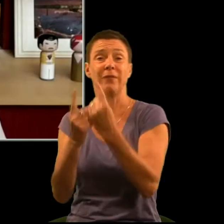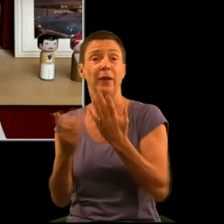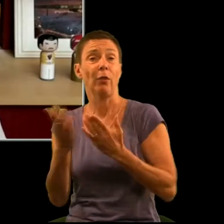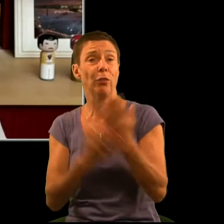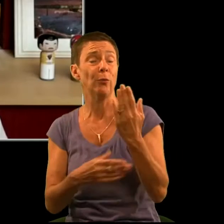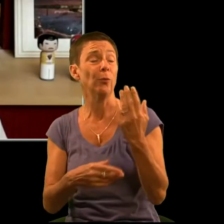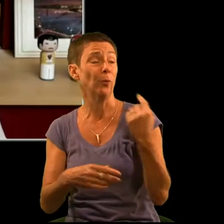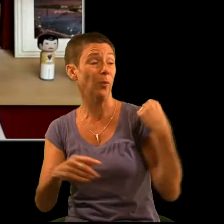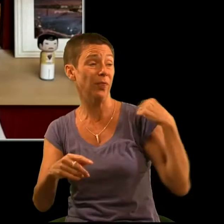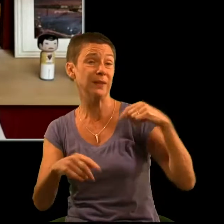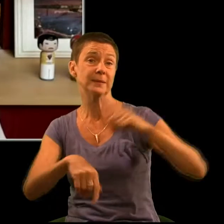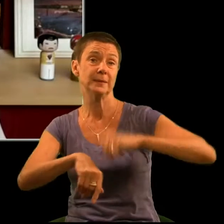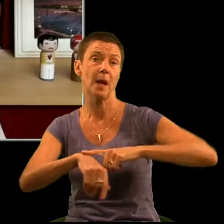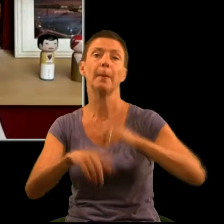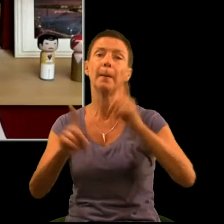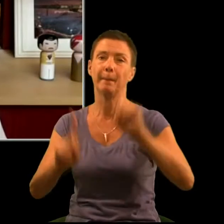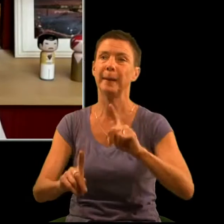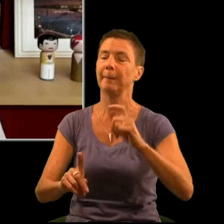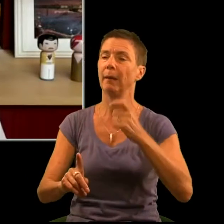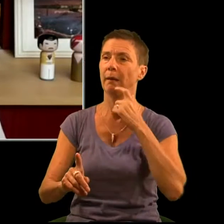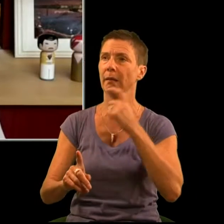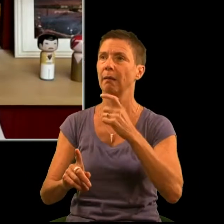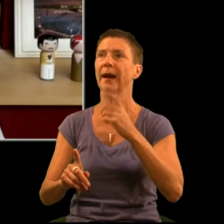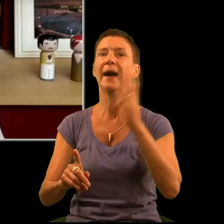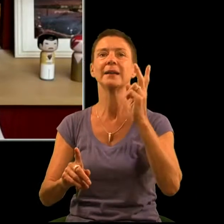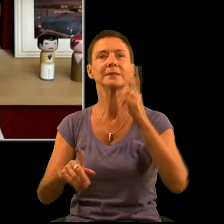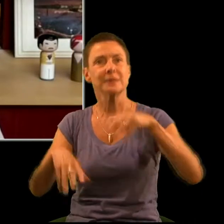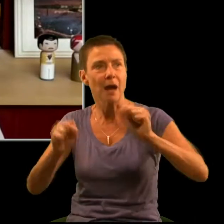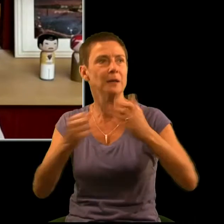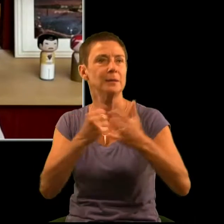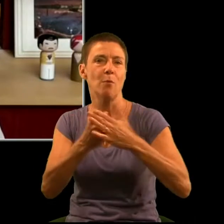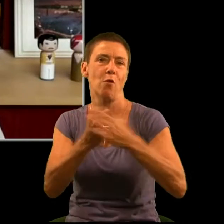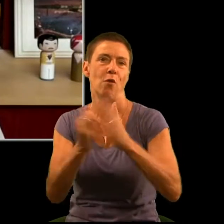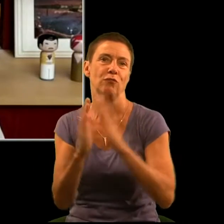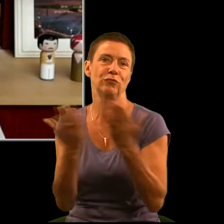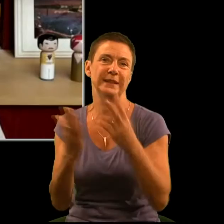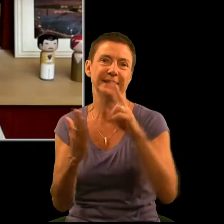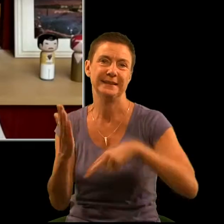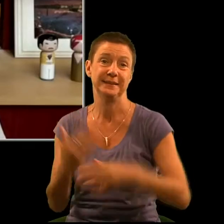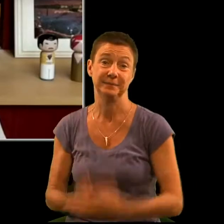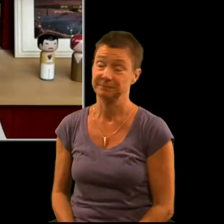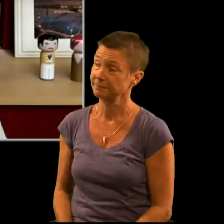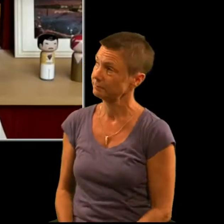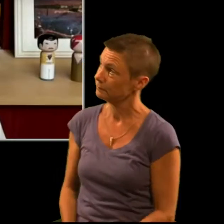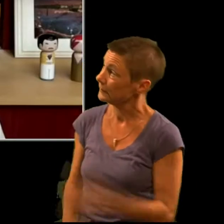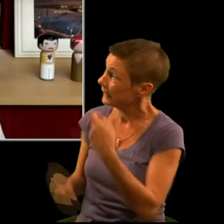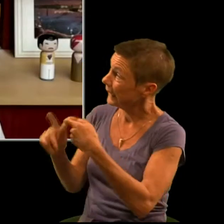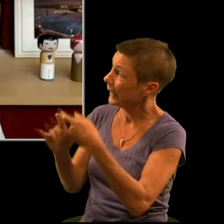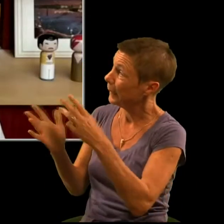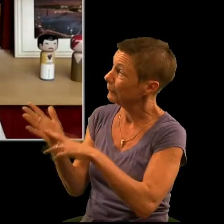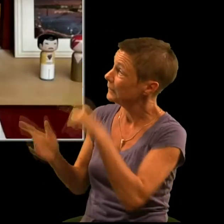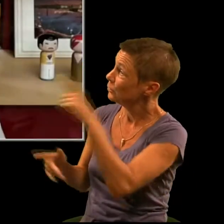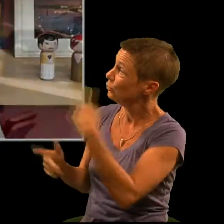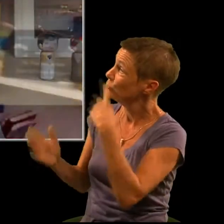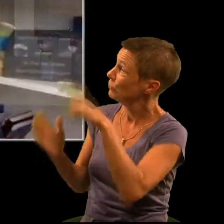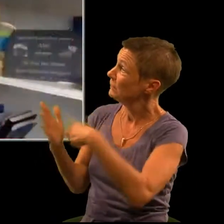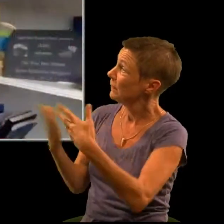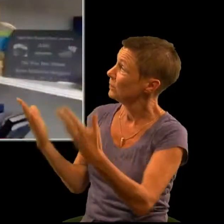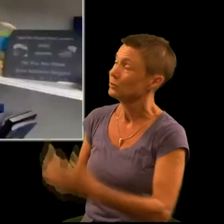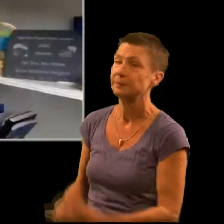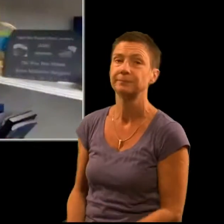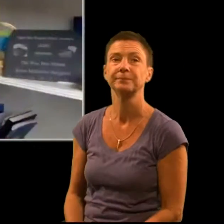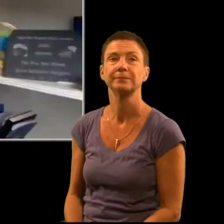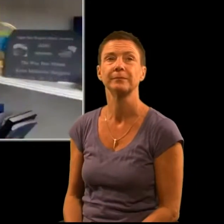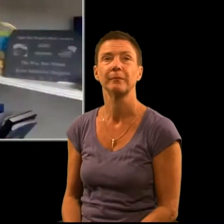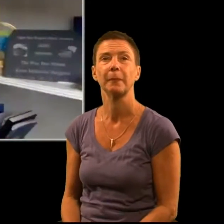it was that people rediscovered books, which was nice. How about you, Kiran? Did you do much reading? To